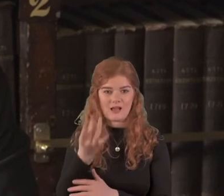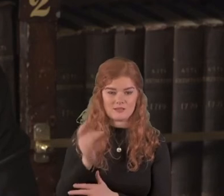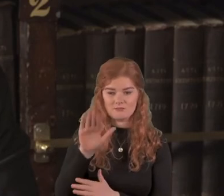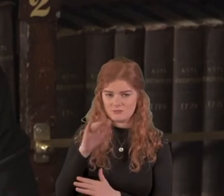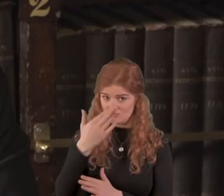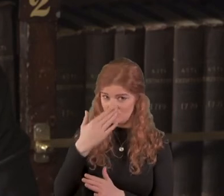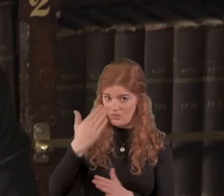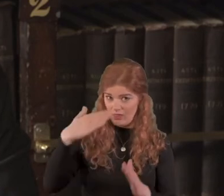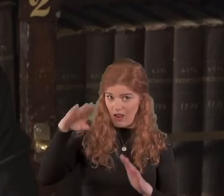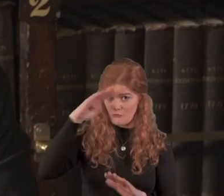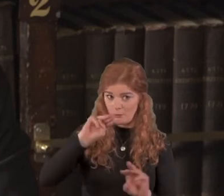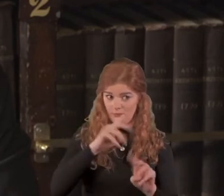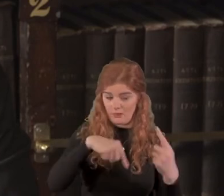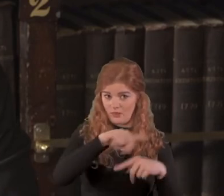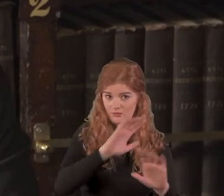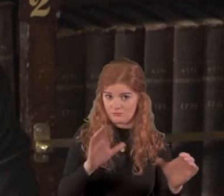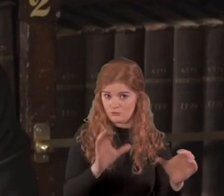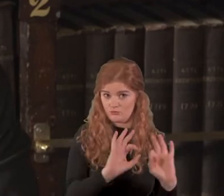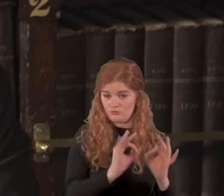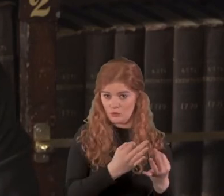the Irish understand